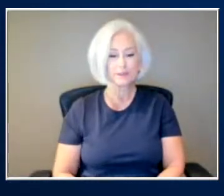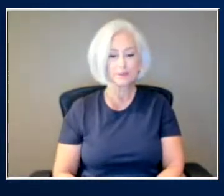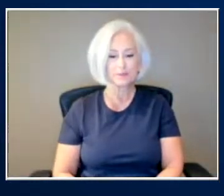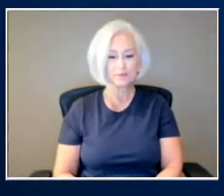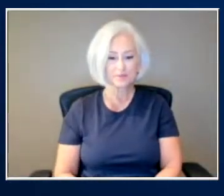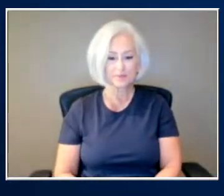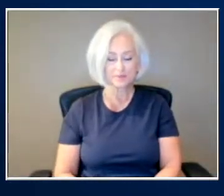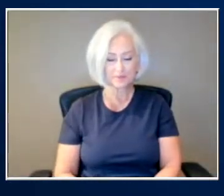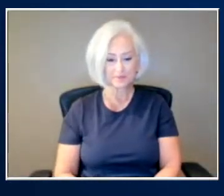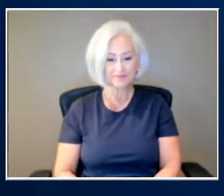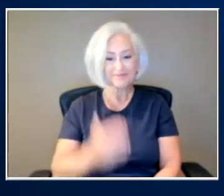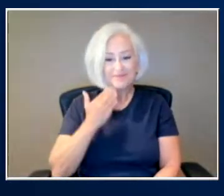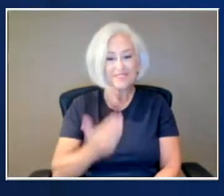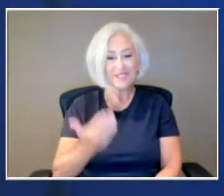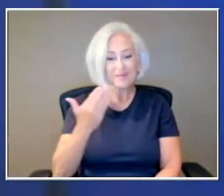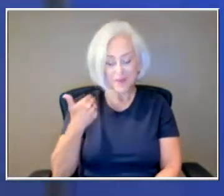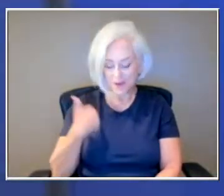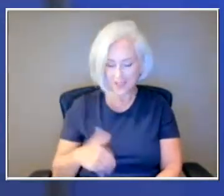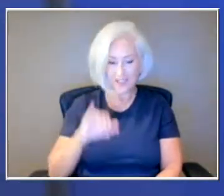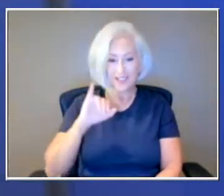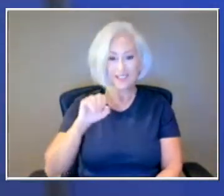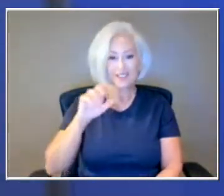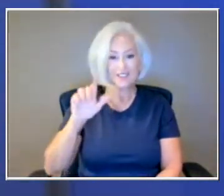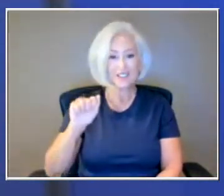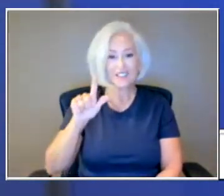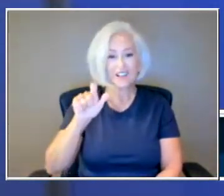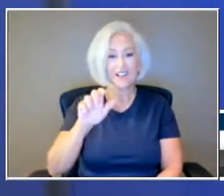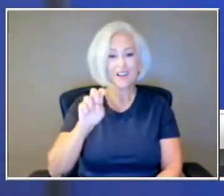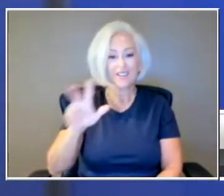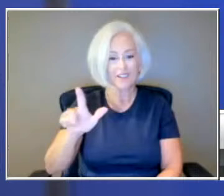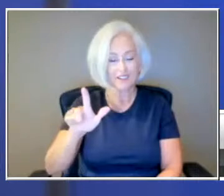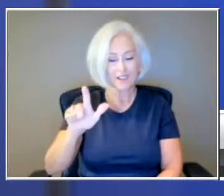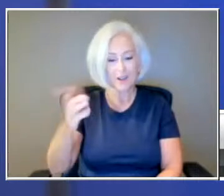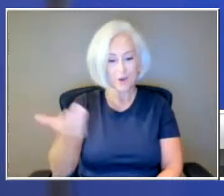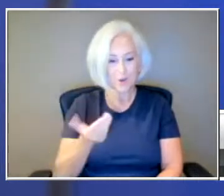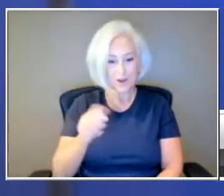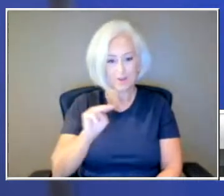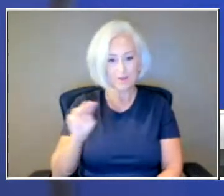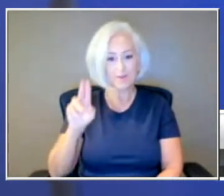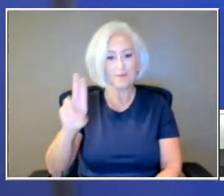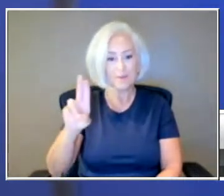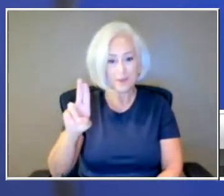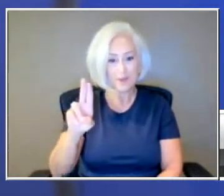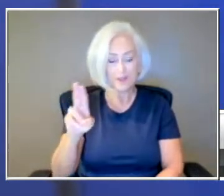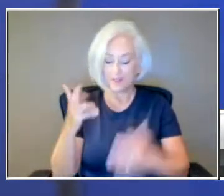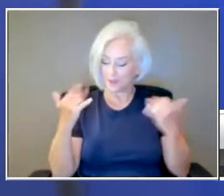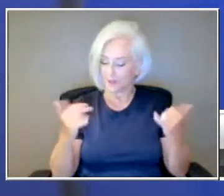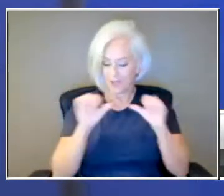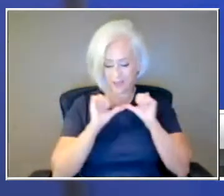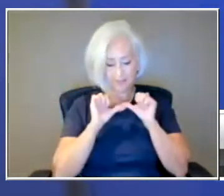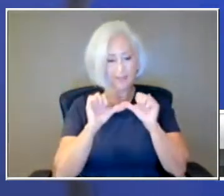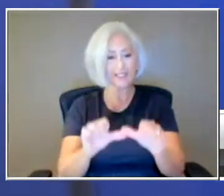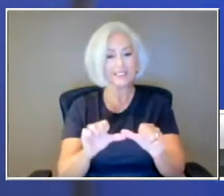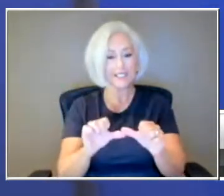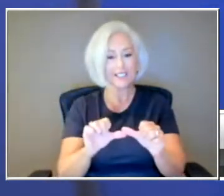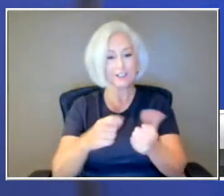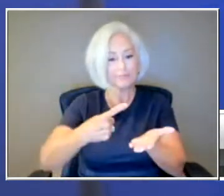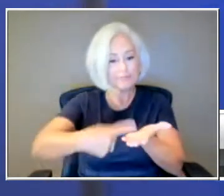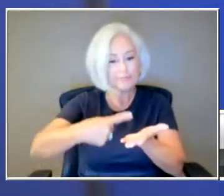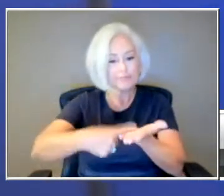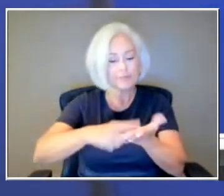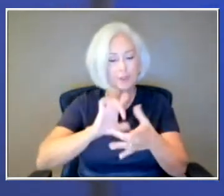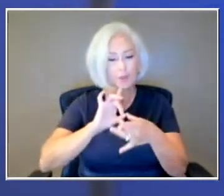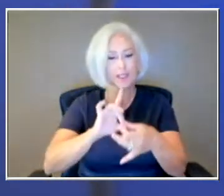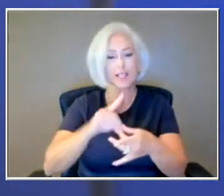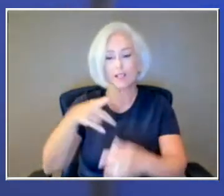Good morning. I'm Jessica Lovell, and welcome to the Morning Medical Update. Today, we are continuing our series on prostate cancer, the most